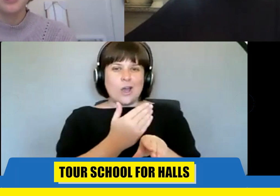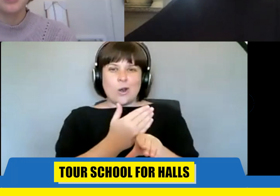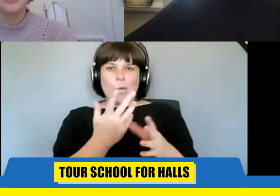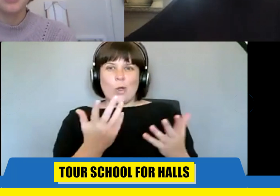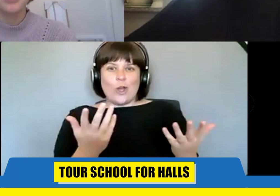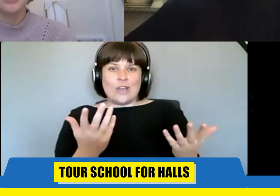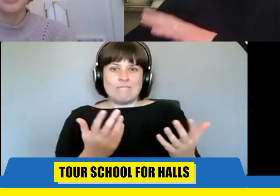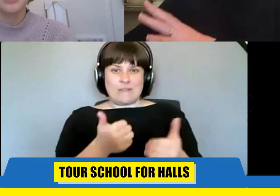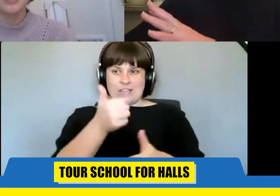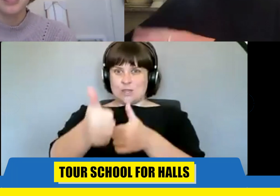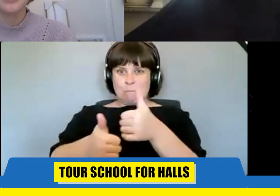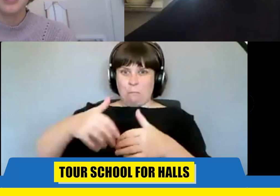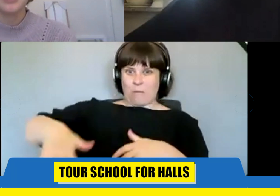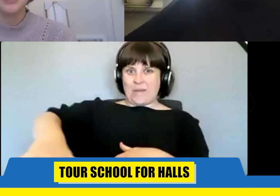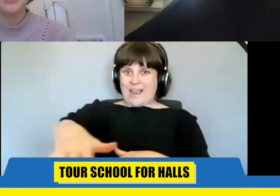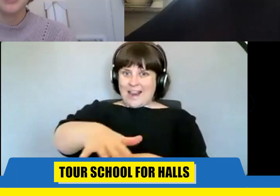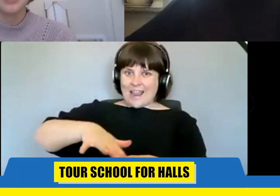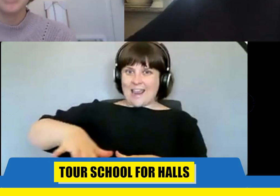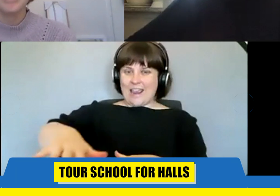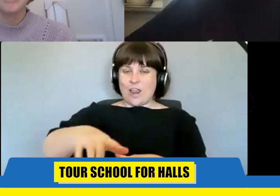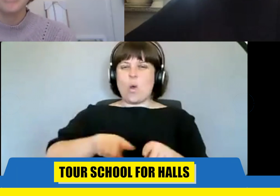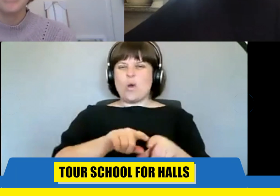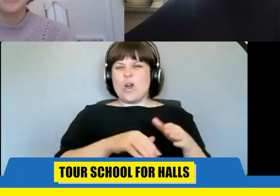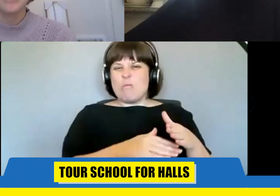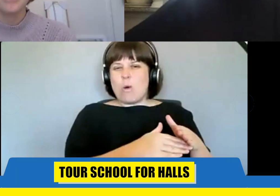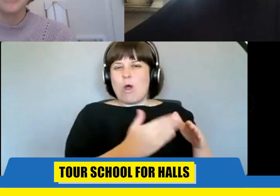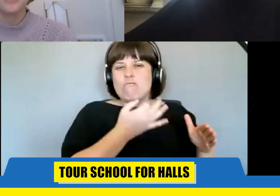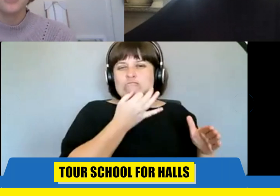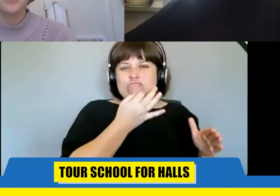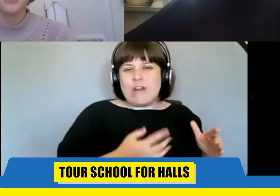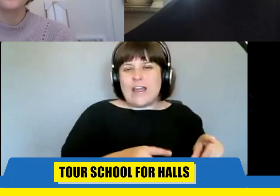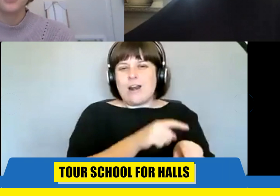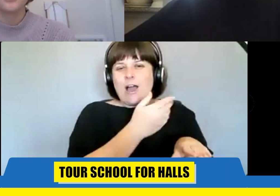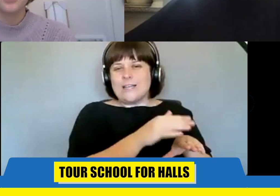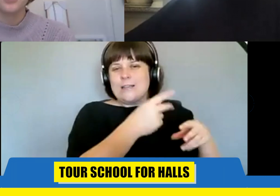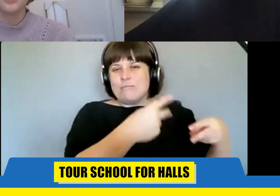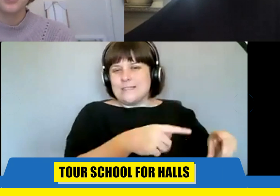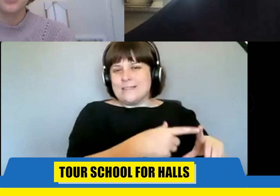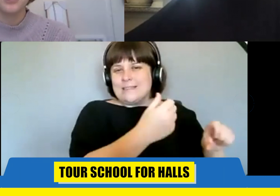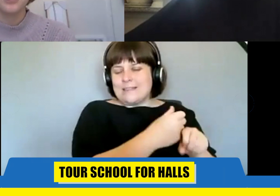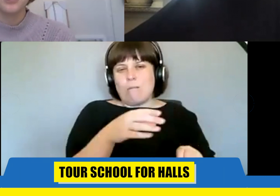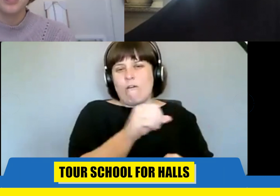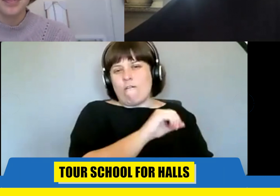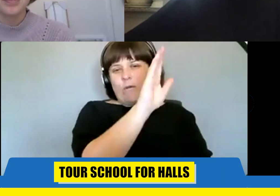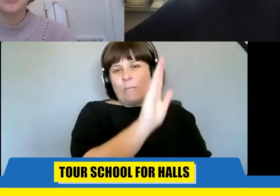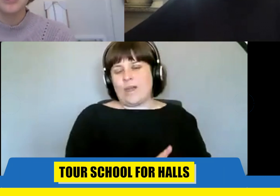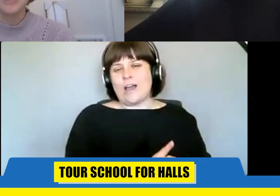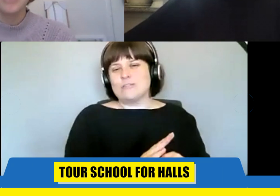popular field as well as in more obscure fields like the contemporary dance example from Country Arts South Australia.